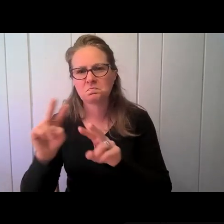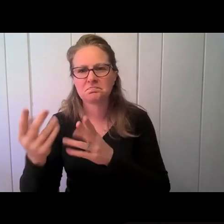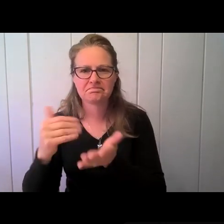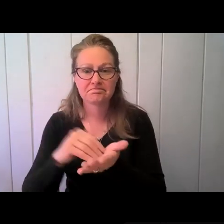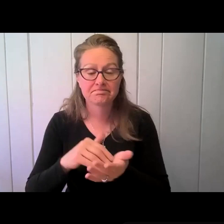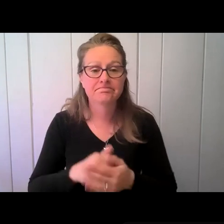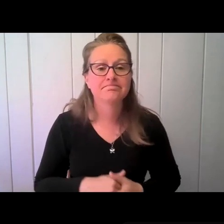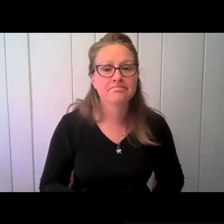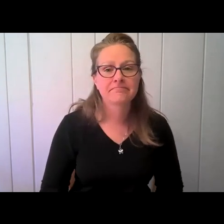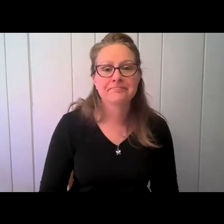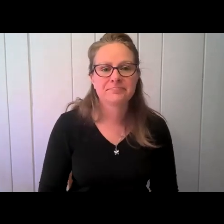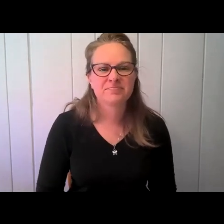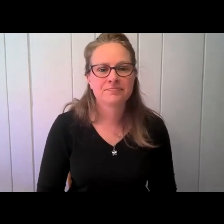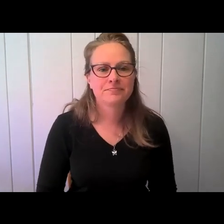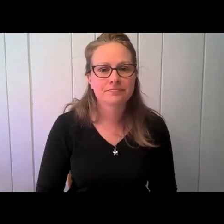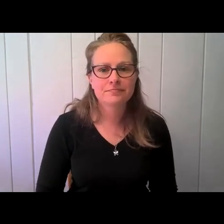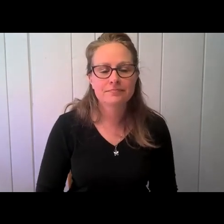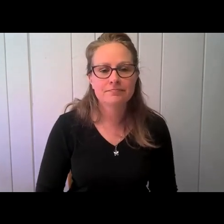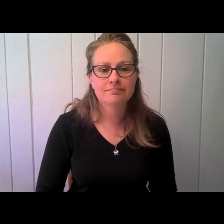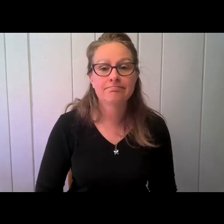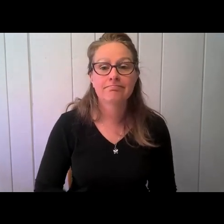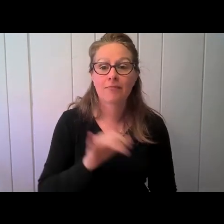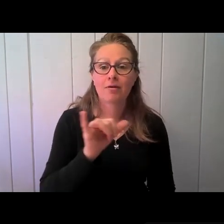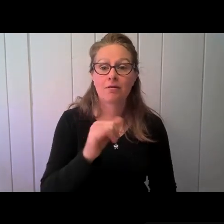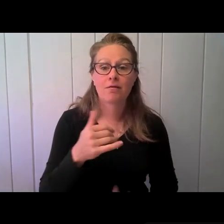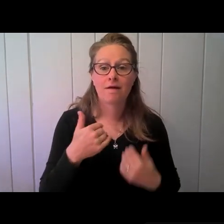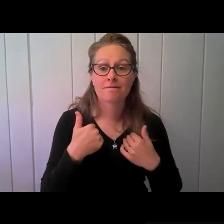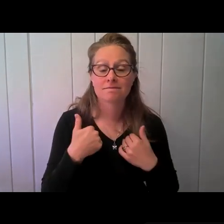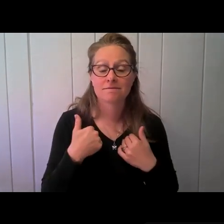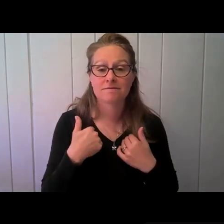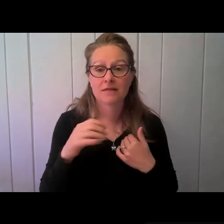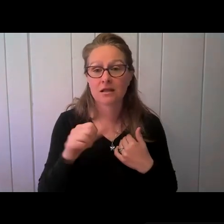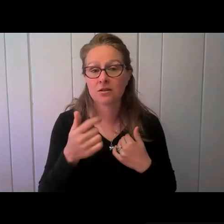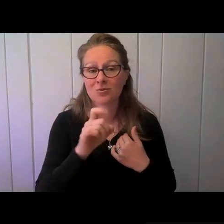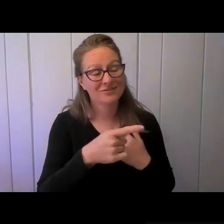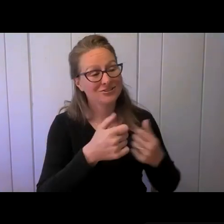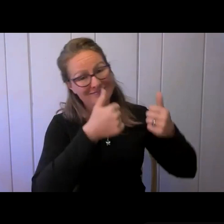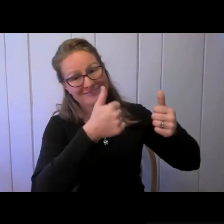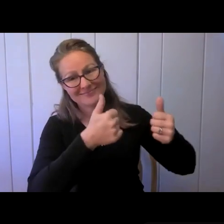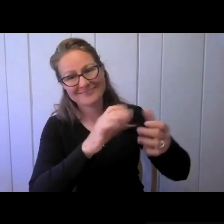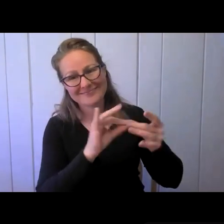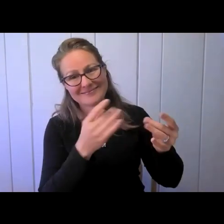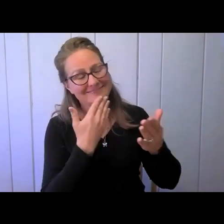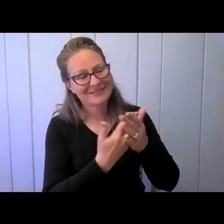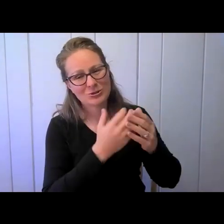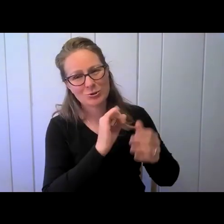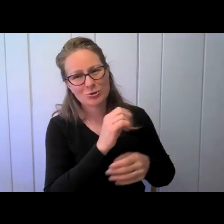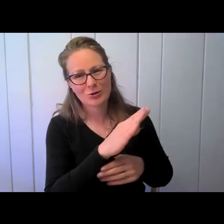done previously. We also have Susan in the chat saying, great job. So I agree, really great